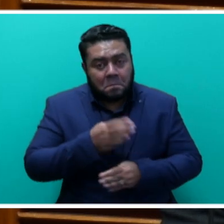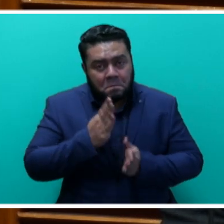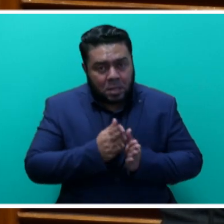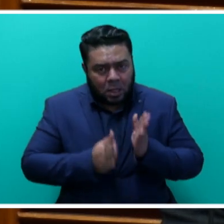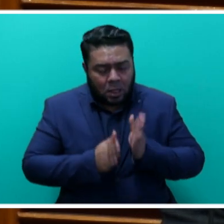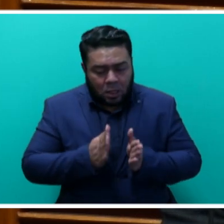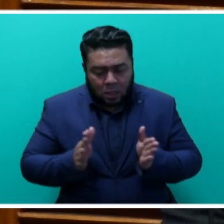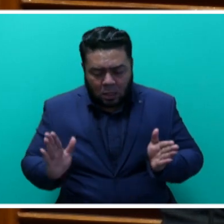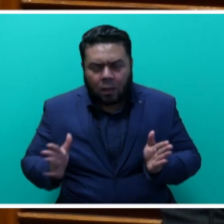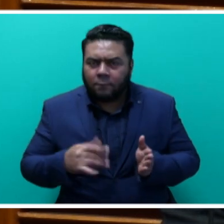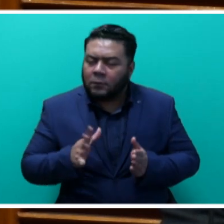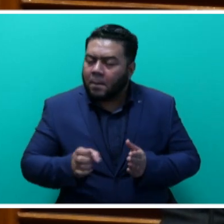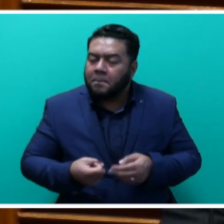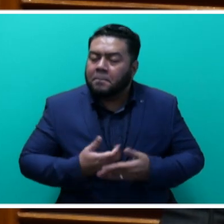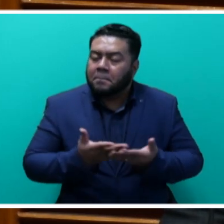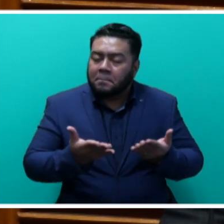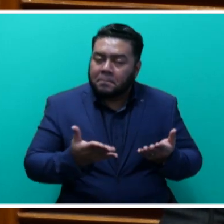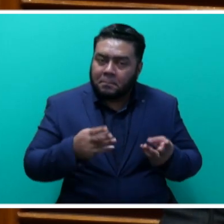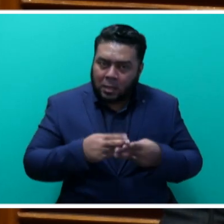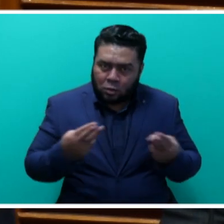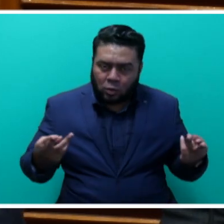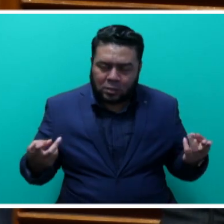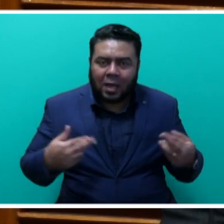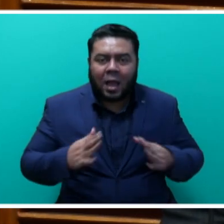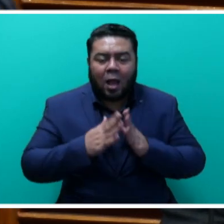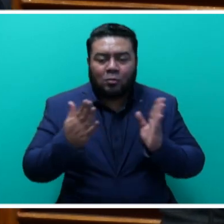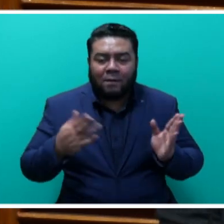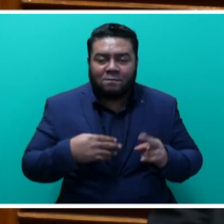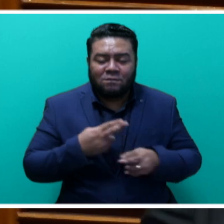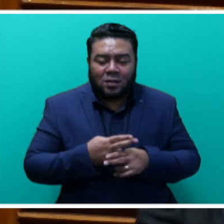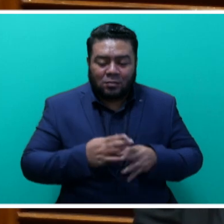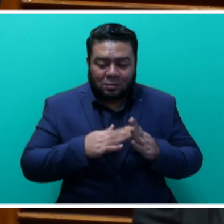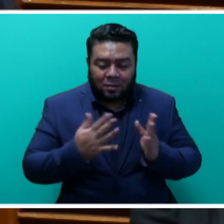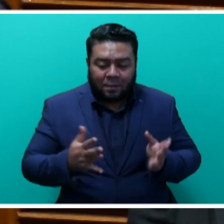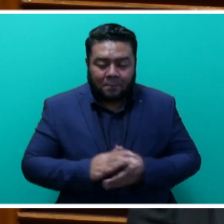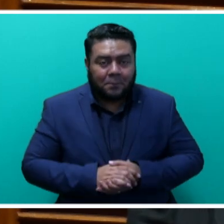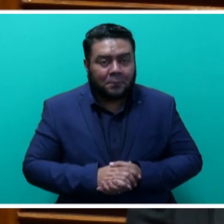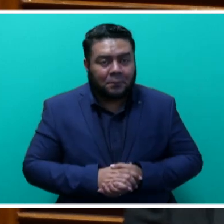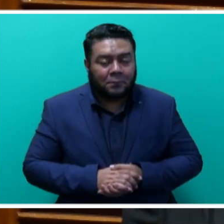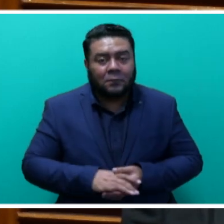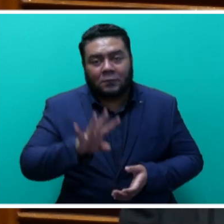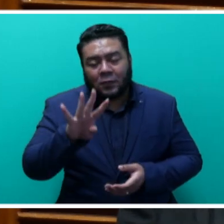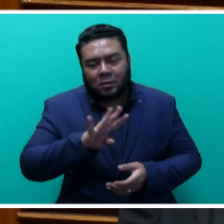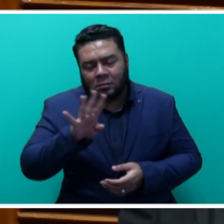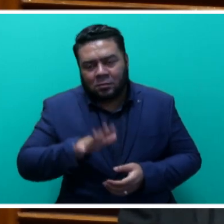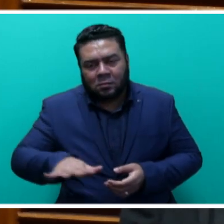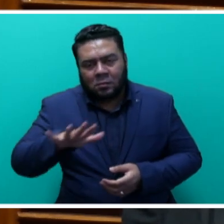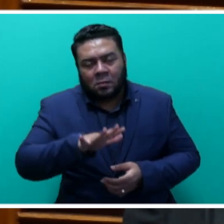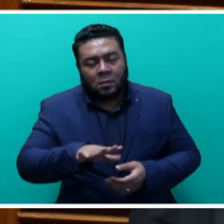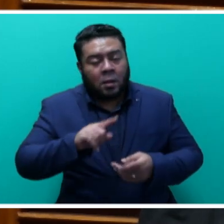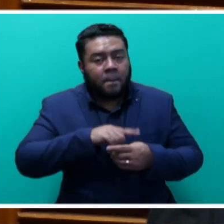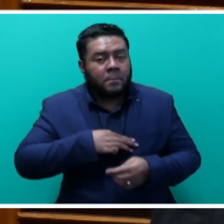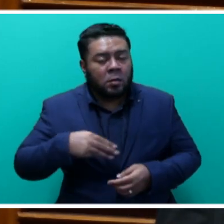supply of materials and household furniture demanded by the growing rural households across the 4 divisions. The Ministry